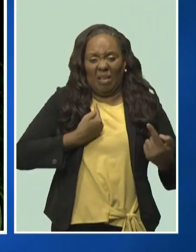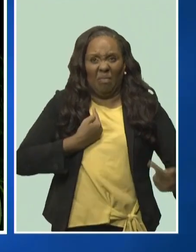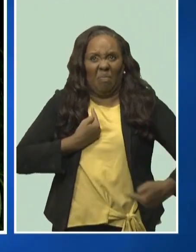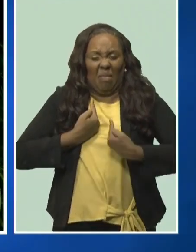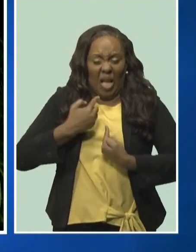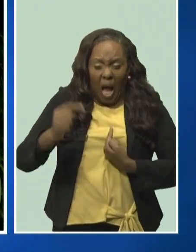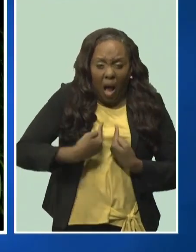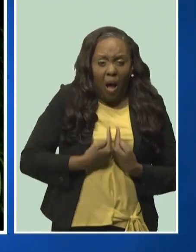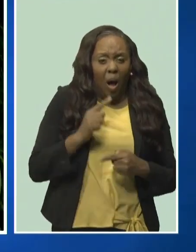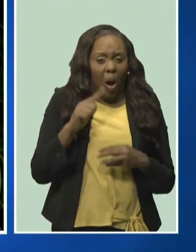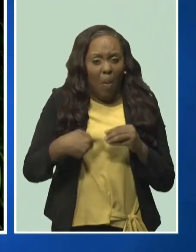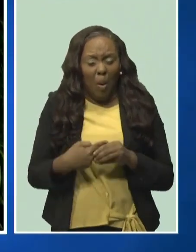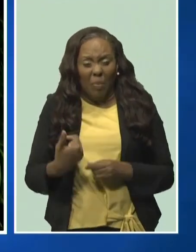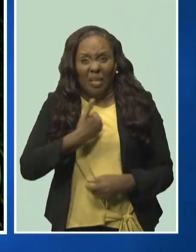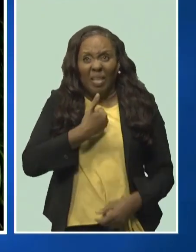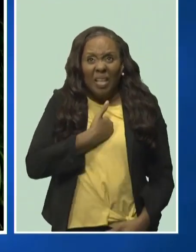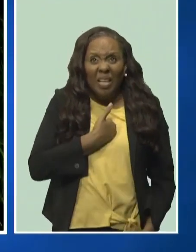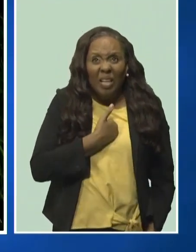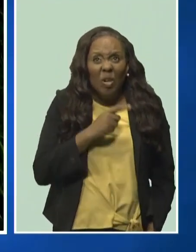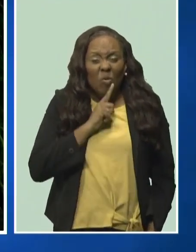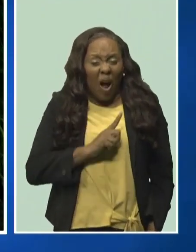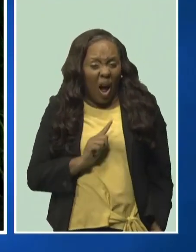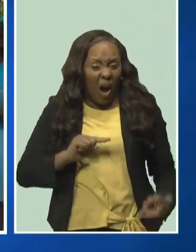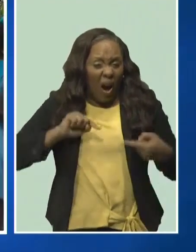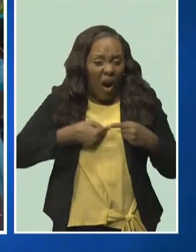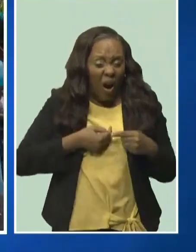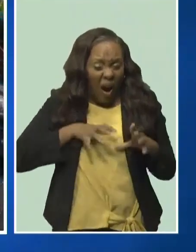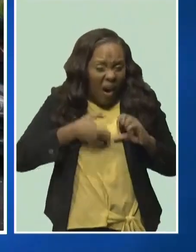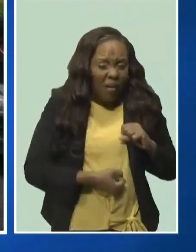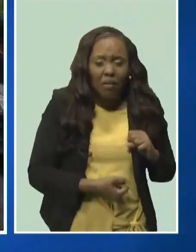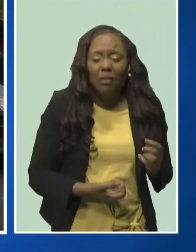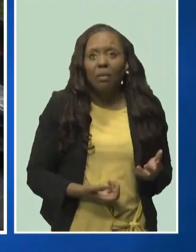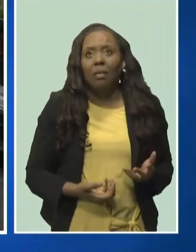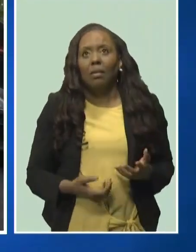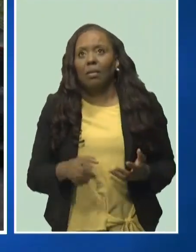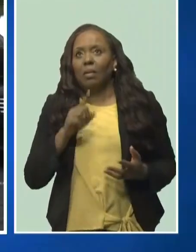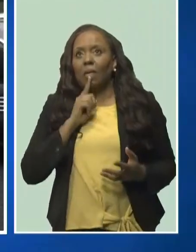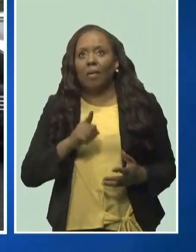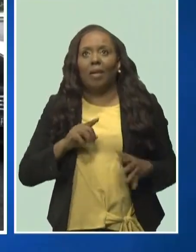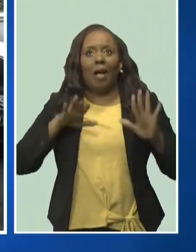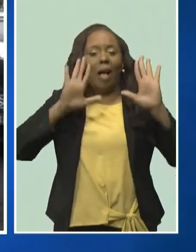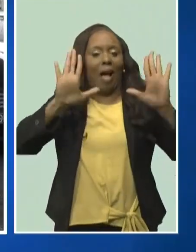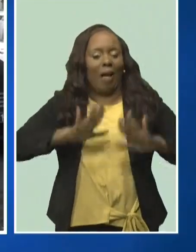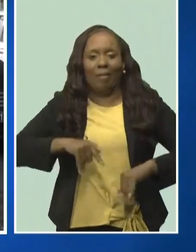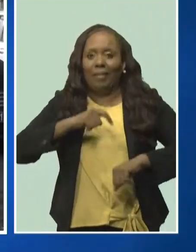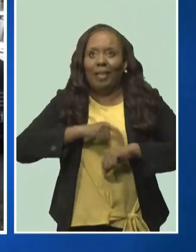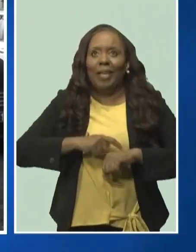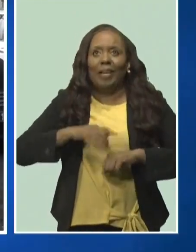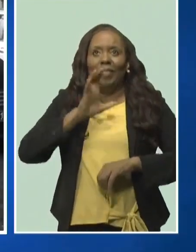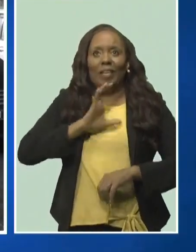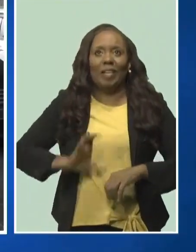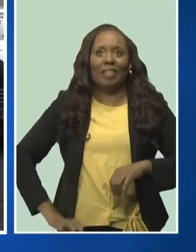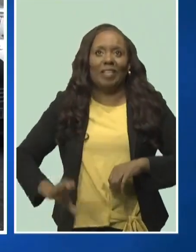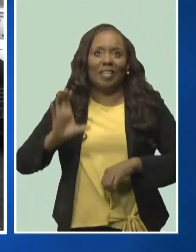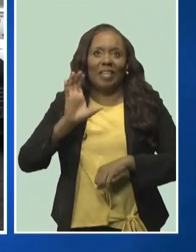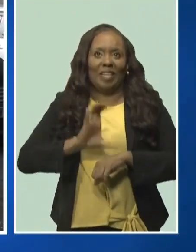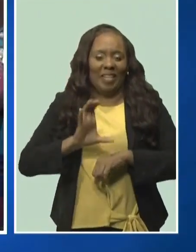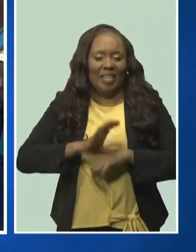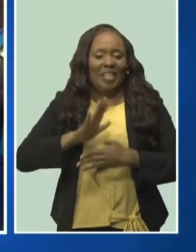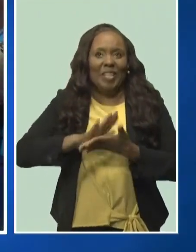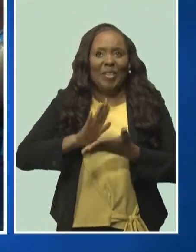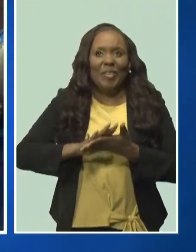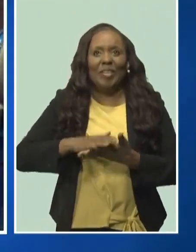about myself really hurts me. This was a great moment for the Christchurch-based school, and Principal Lorraine